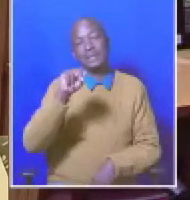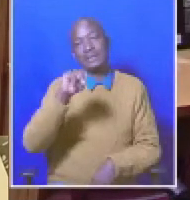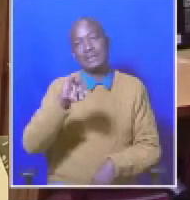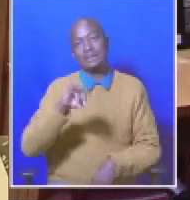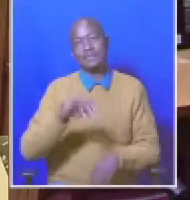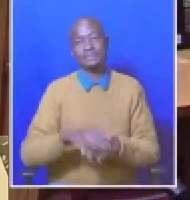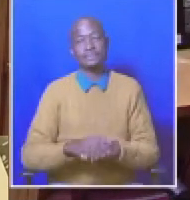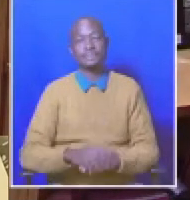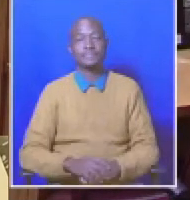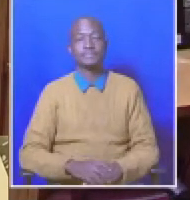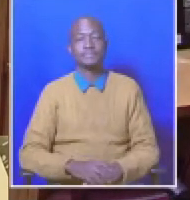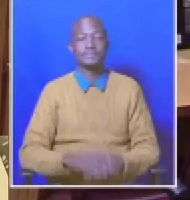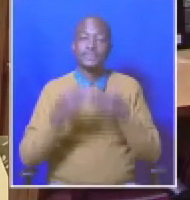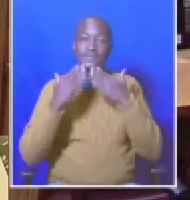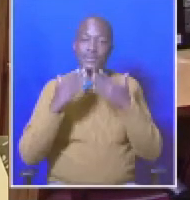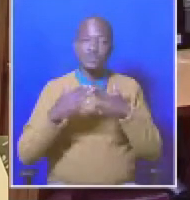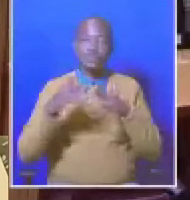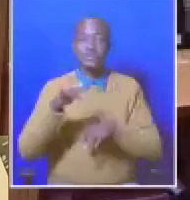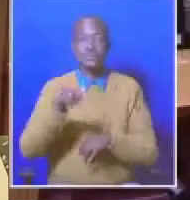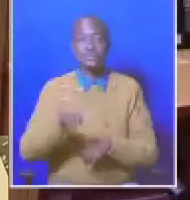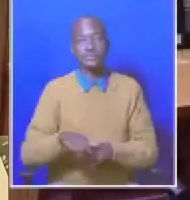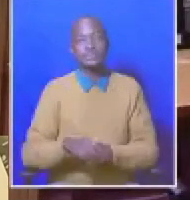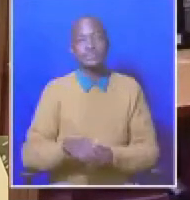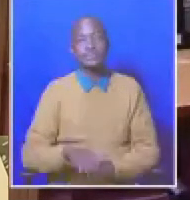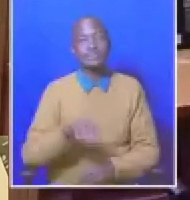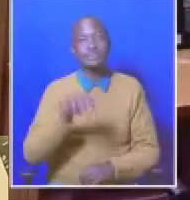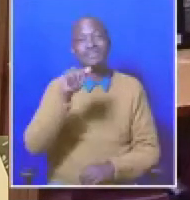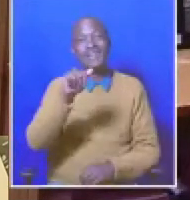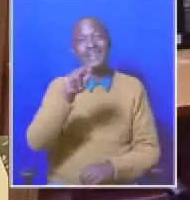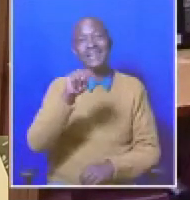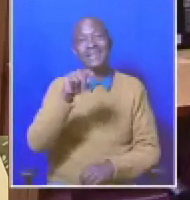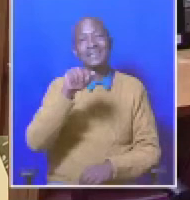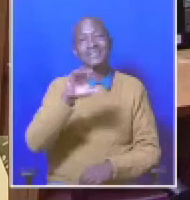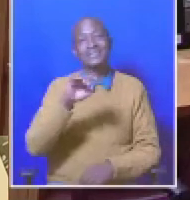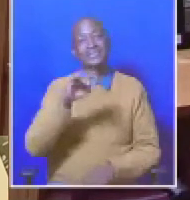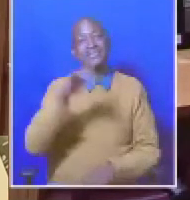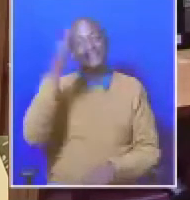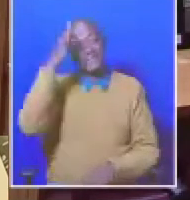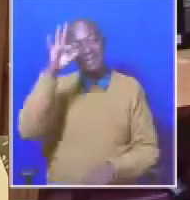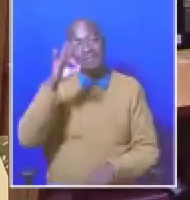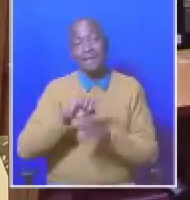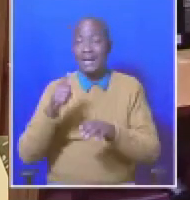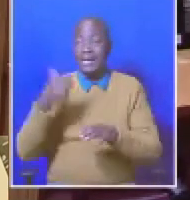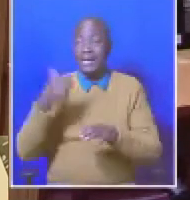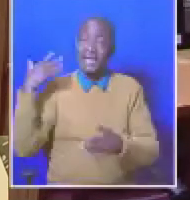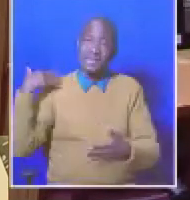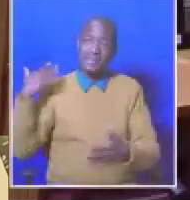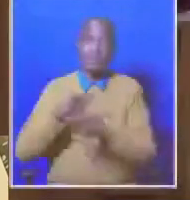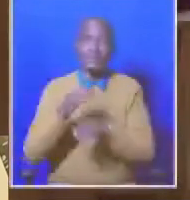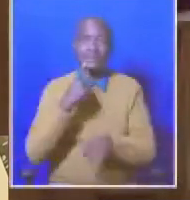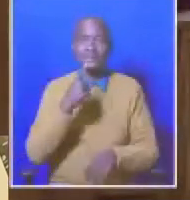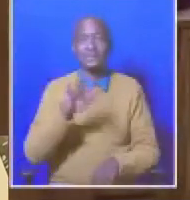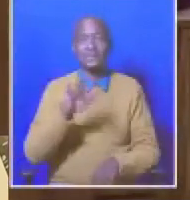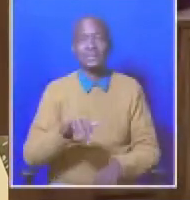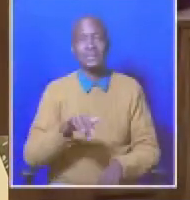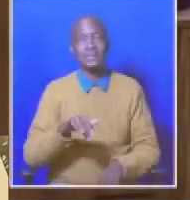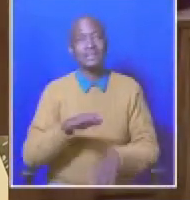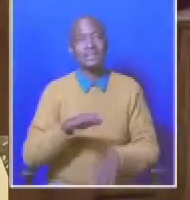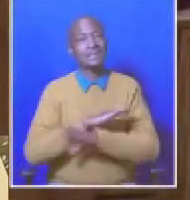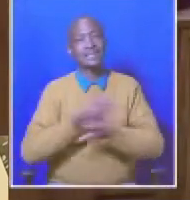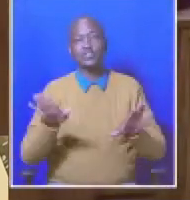Thank you, Chairperson. The ANC government has in the past stated that it is not